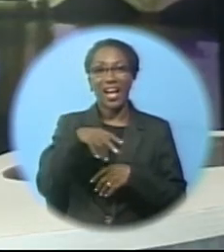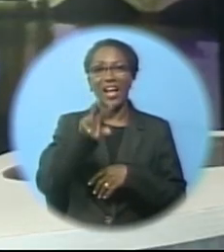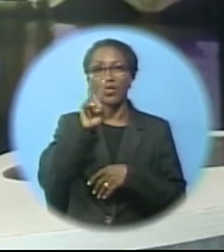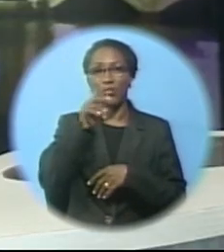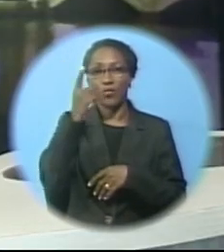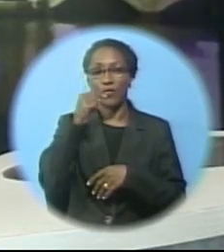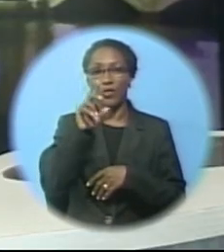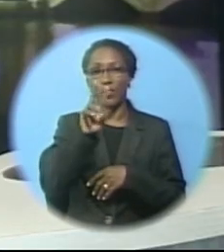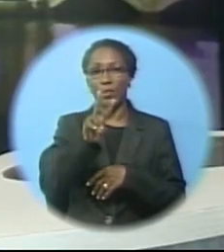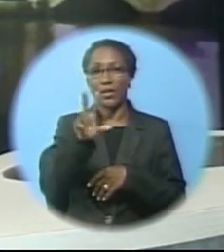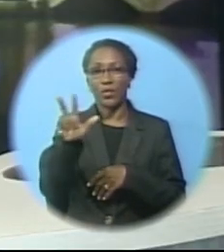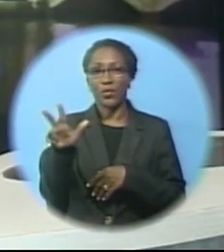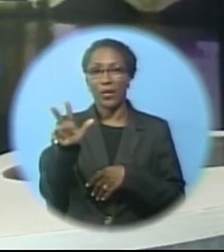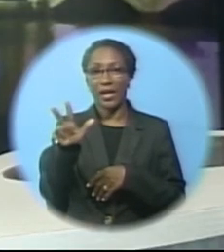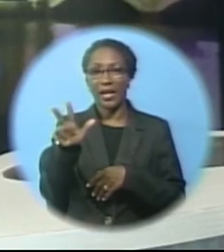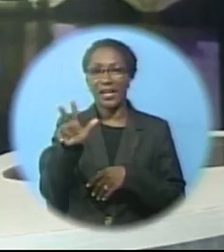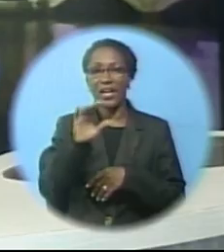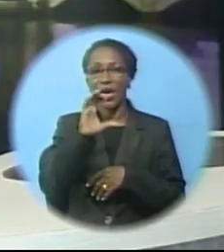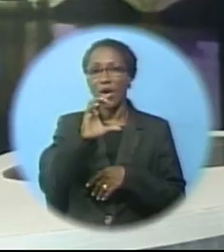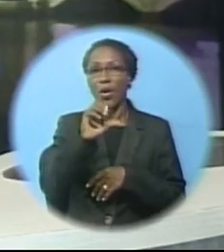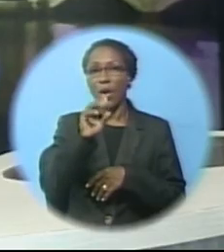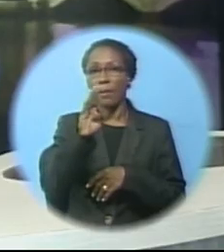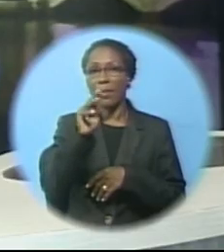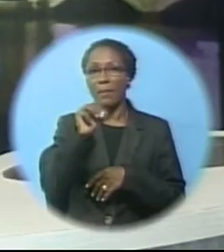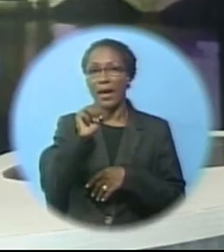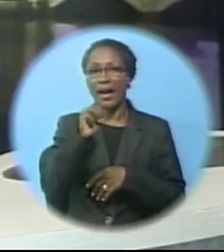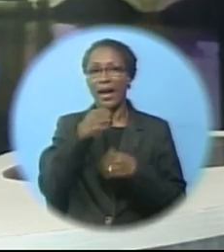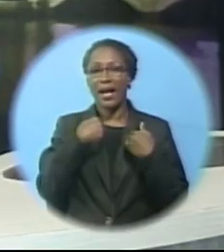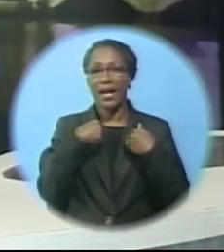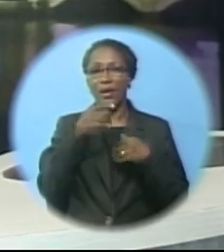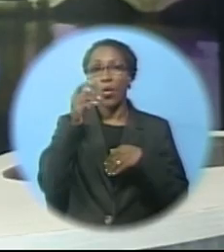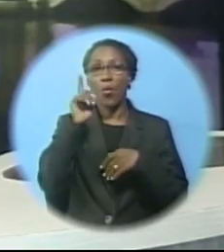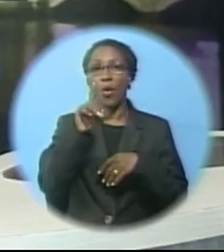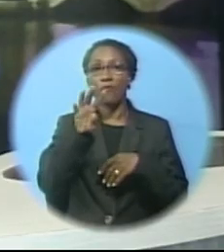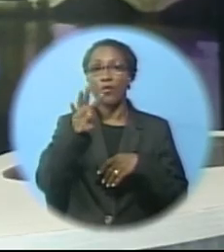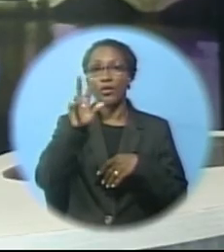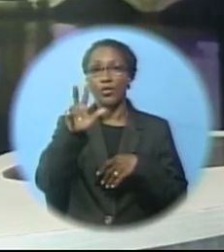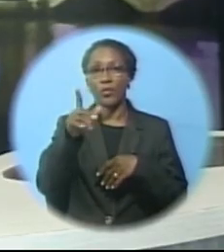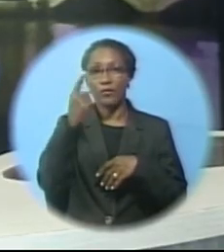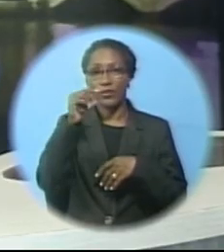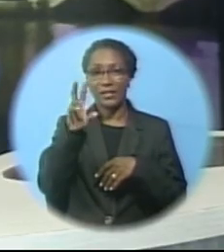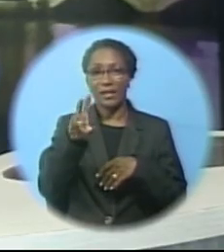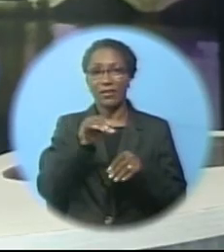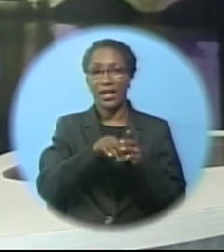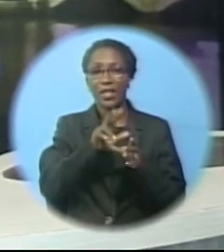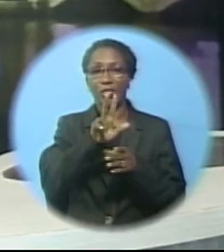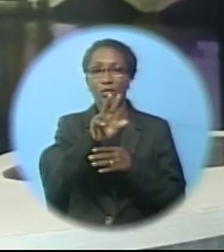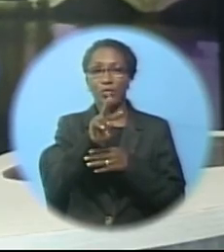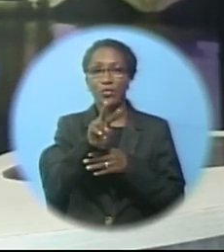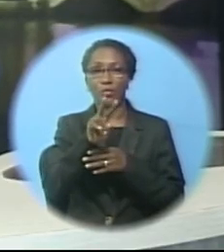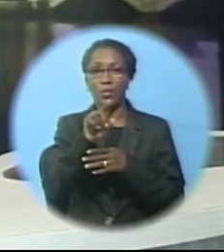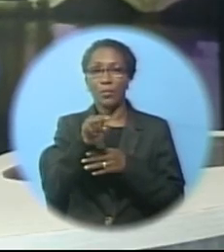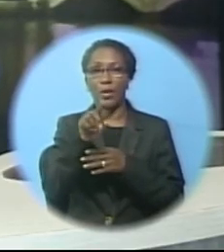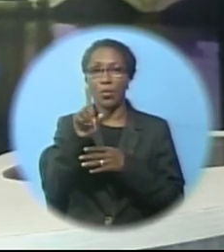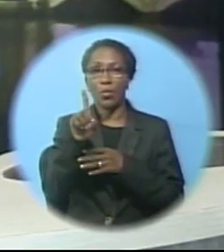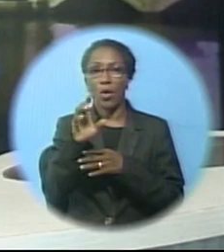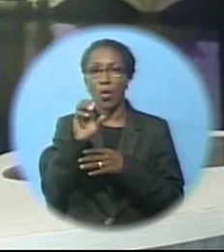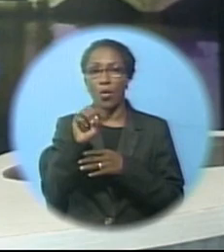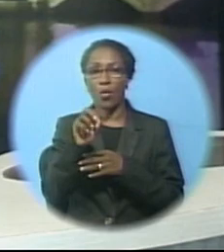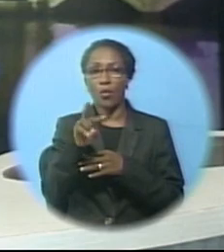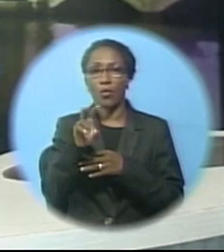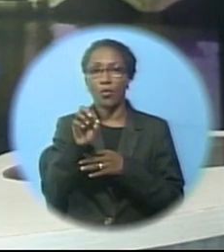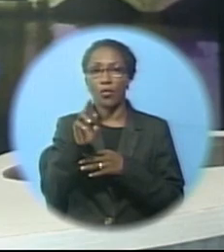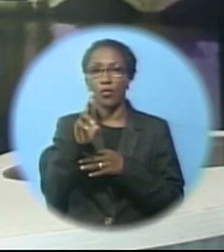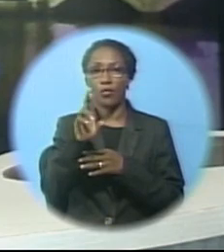23. The Waterford boys then got home on 143 for 7 in 32.1 overs, with Romario Roach getting 39